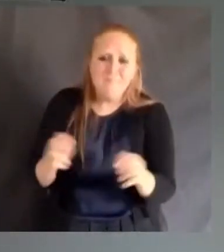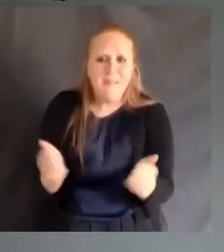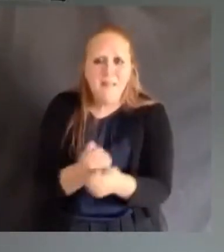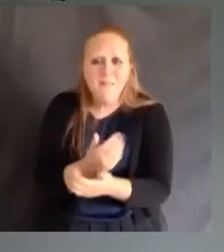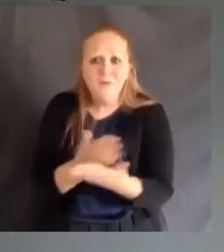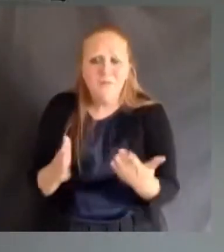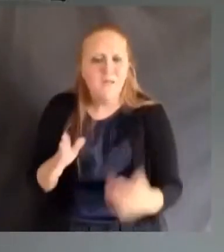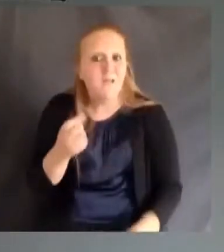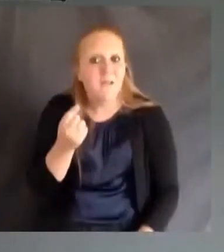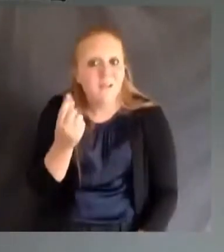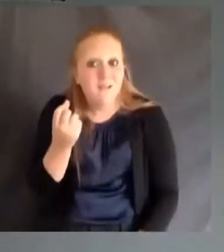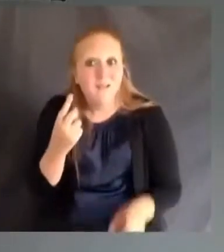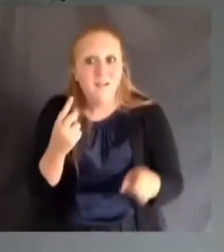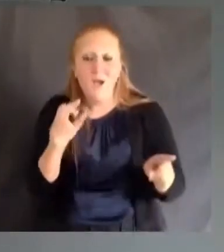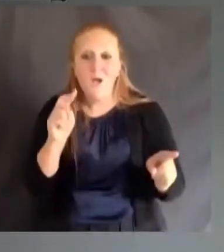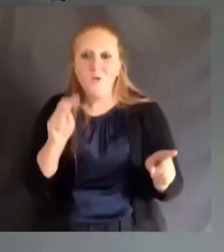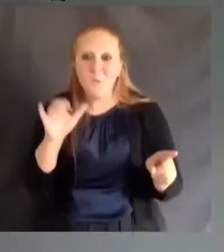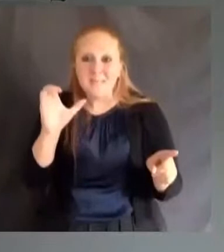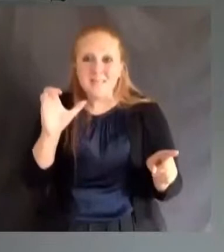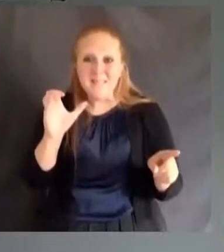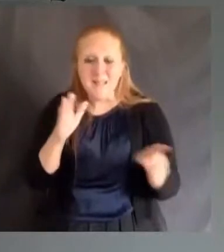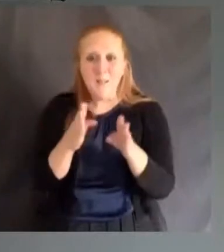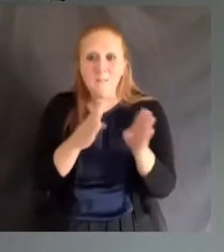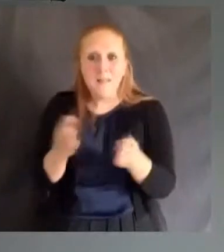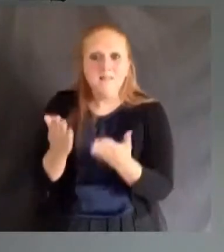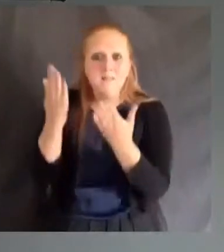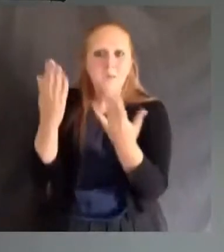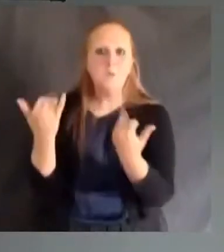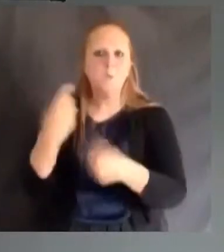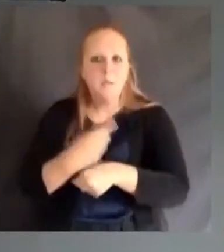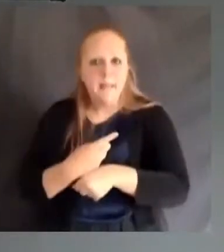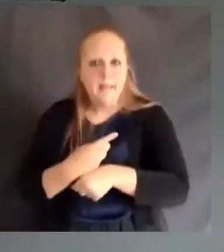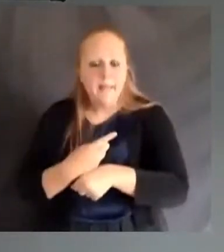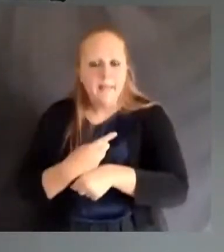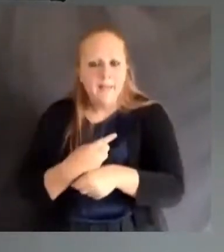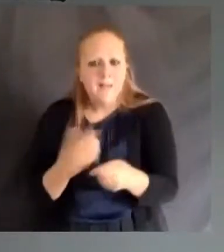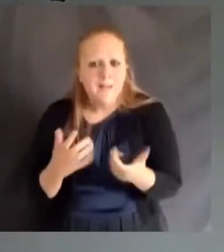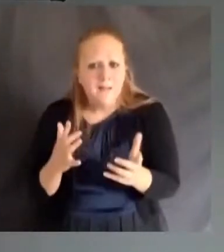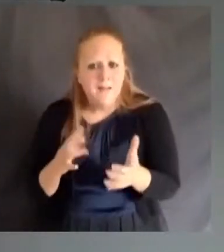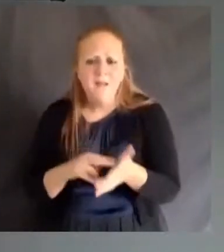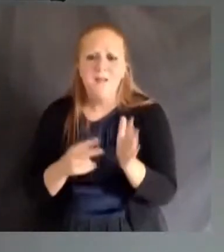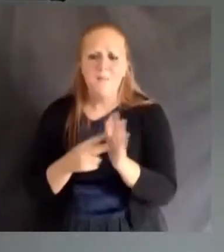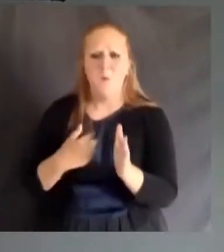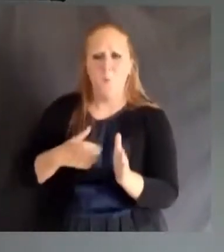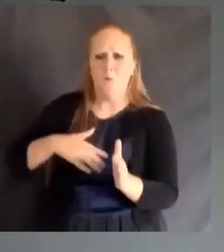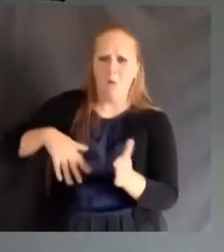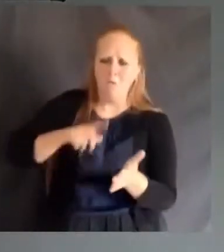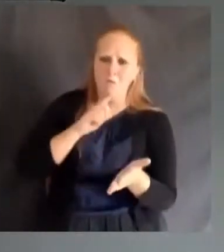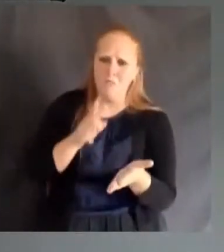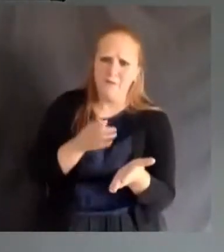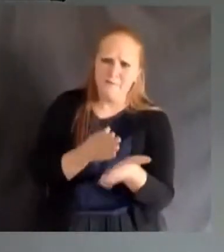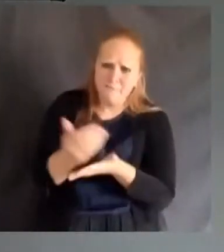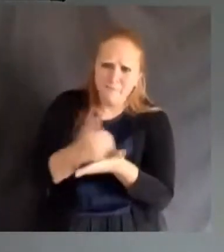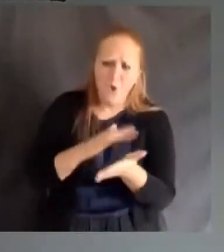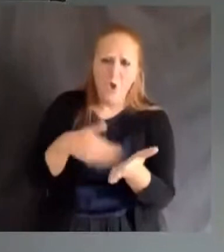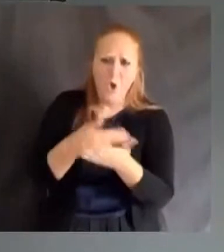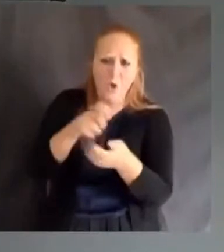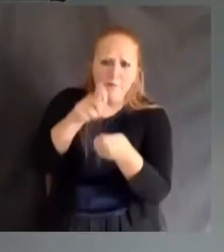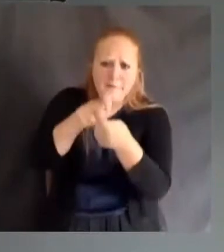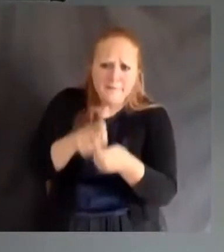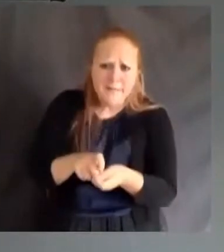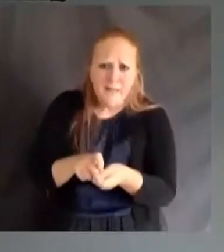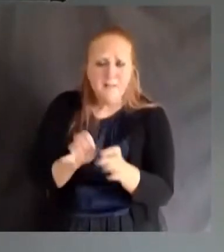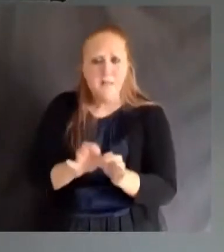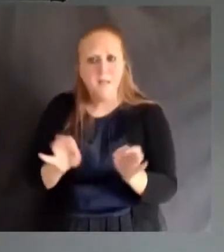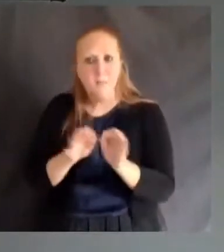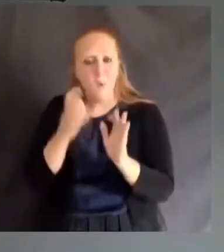just submitted today in broad strokes. We've been talking to all of the districts, but you have to see what the details of the plan are, and you have to see maybe some of the